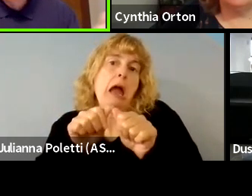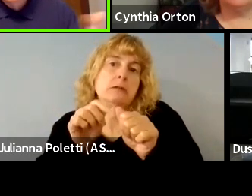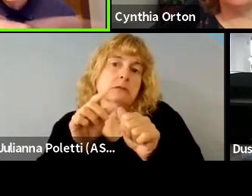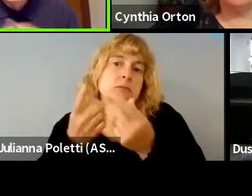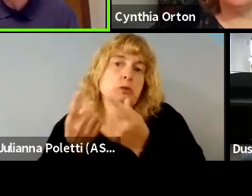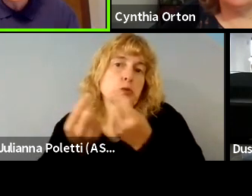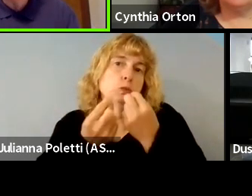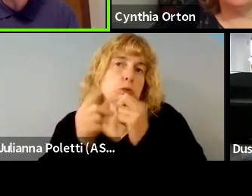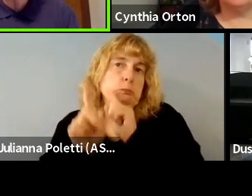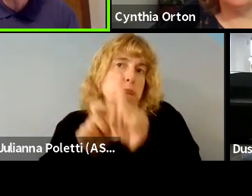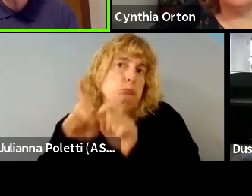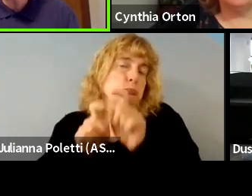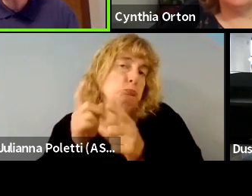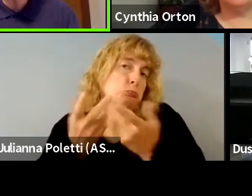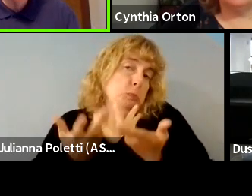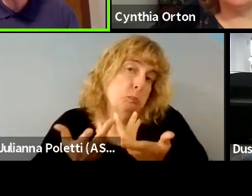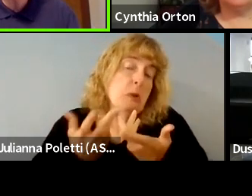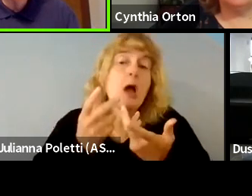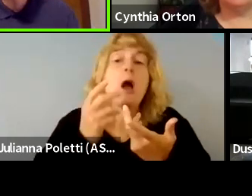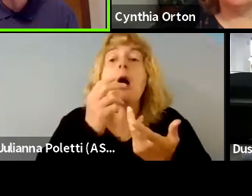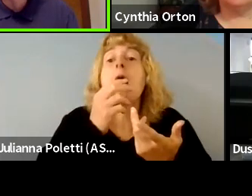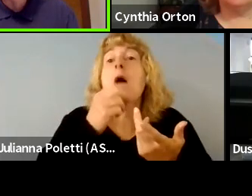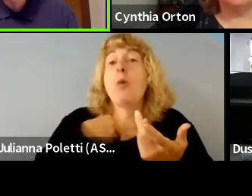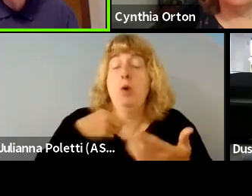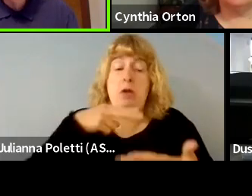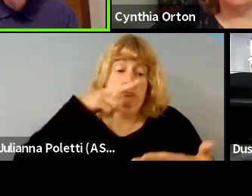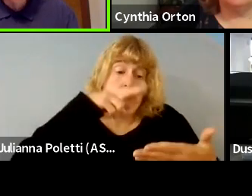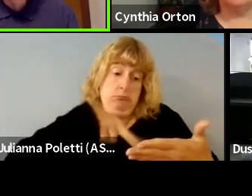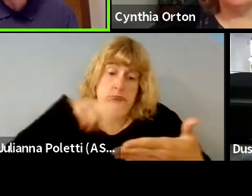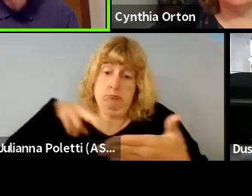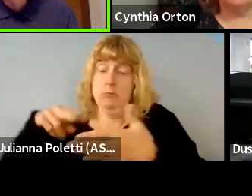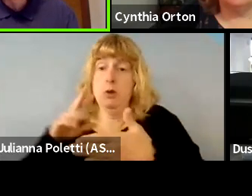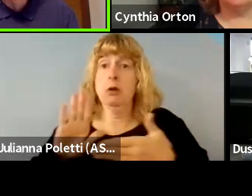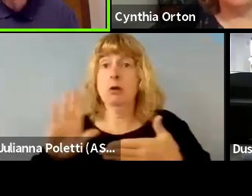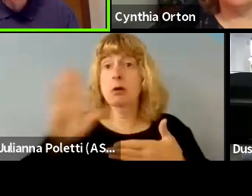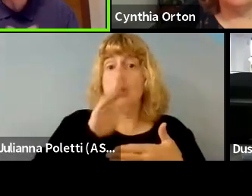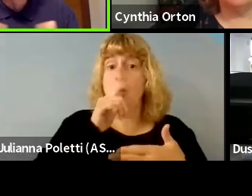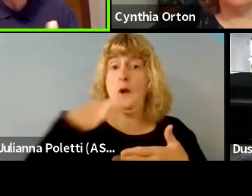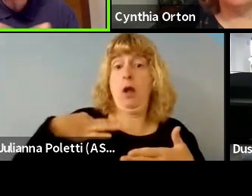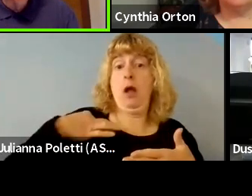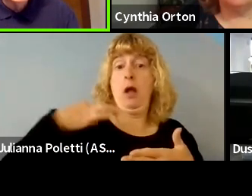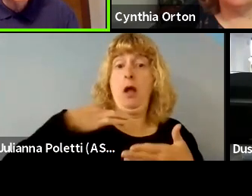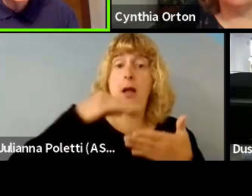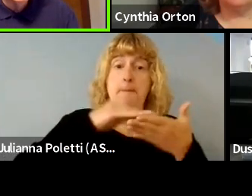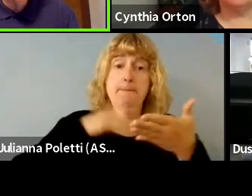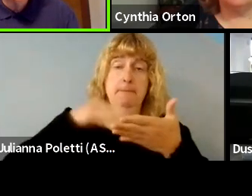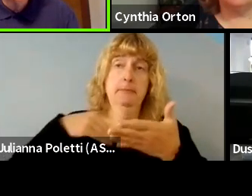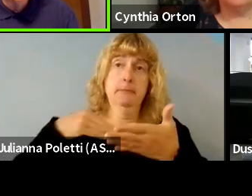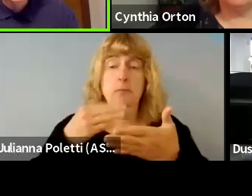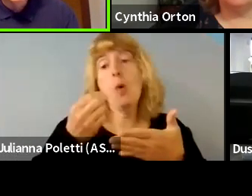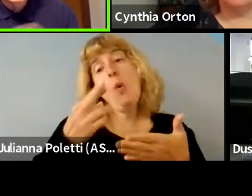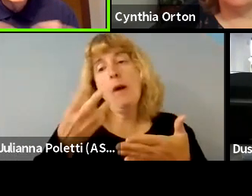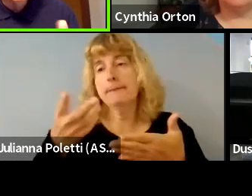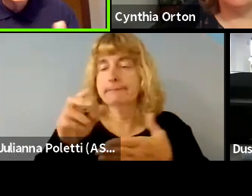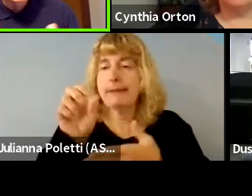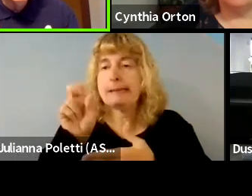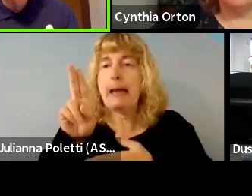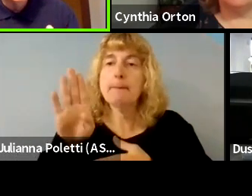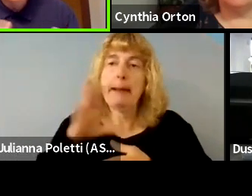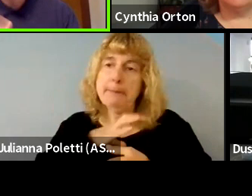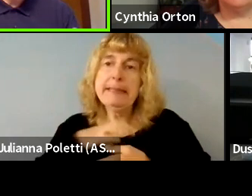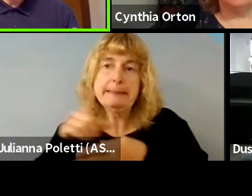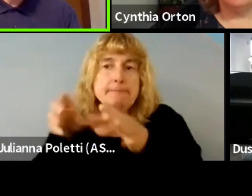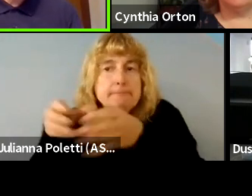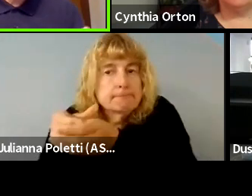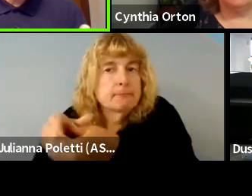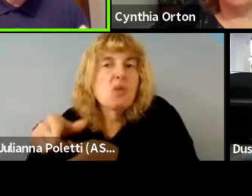see. And quite frankly, as we look at applications, or the subcommittee looks at applications, there are going to be things that come up